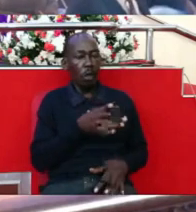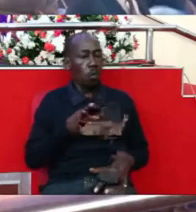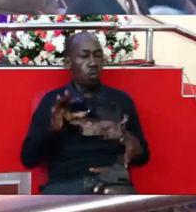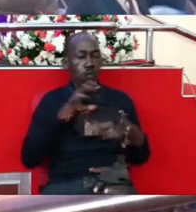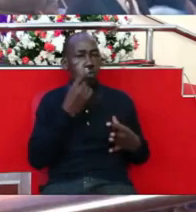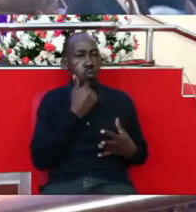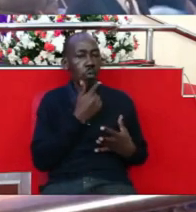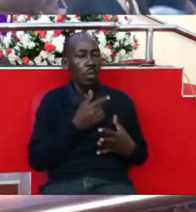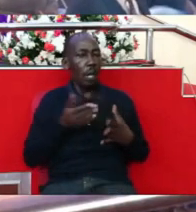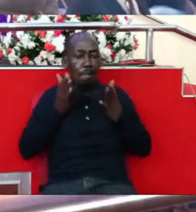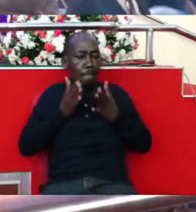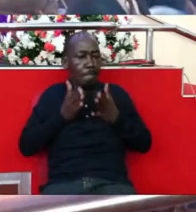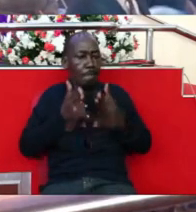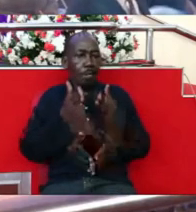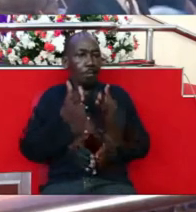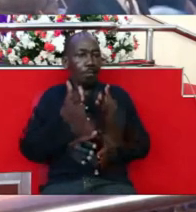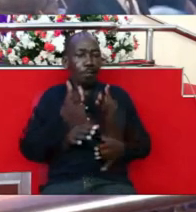belongs to somebody.